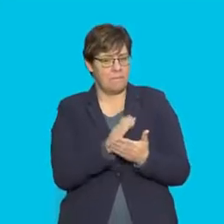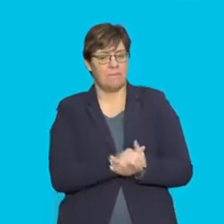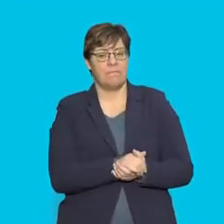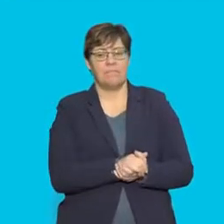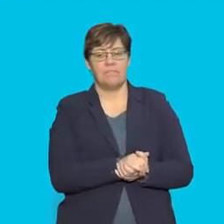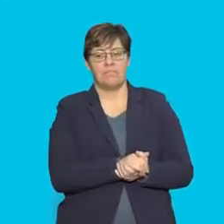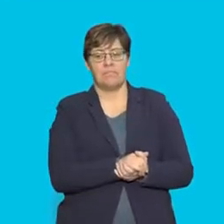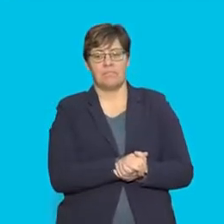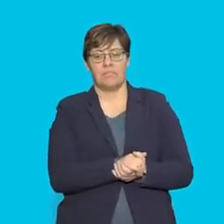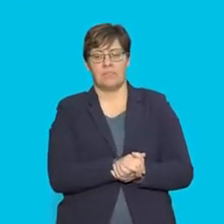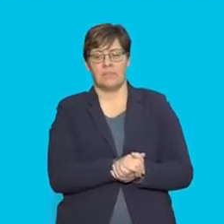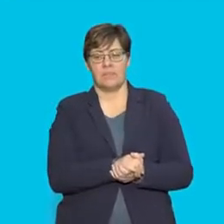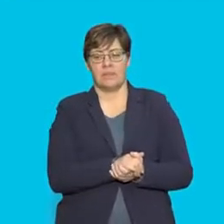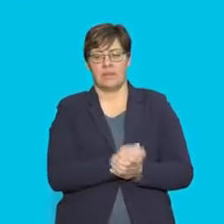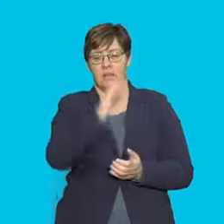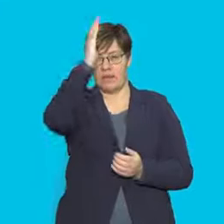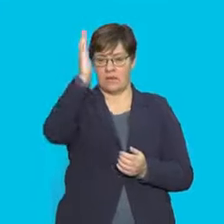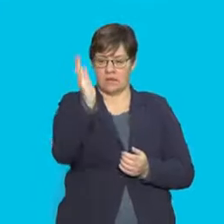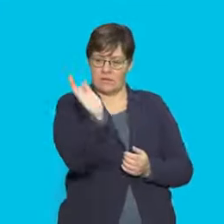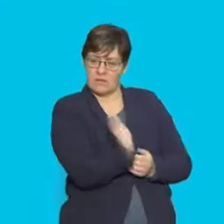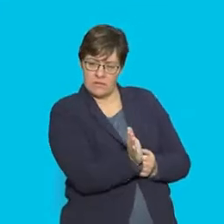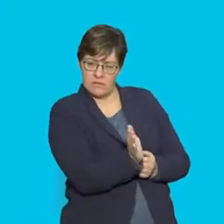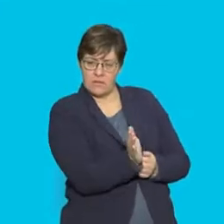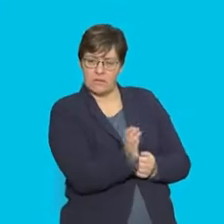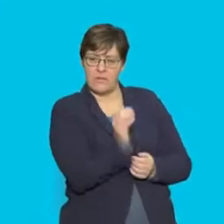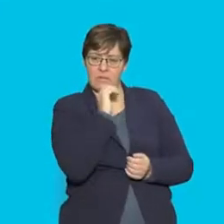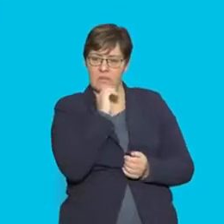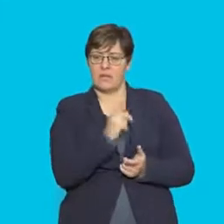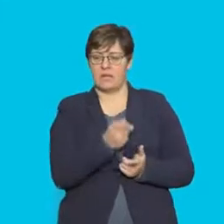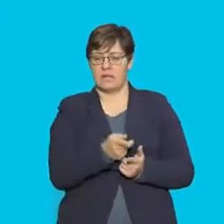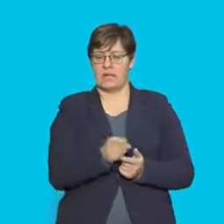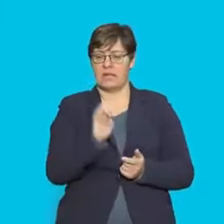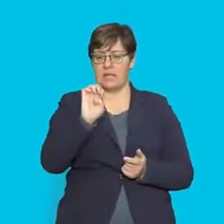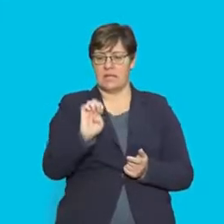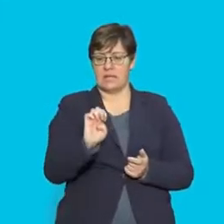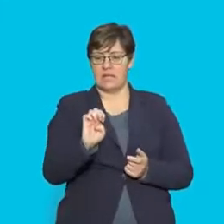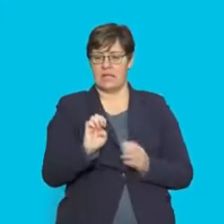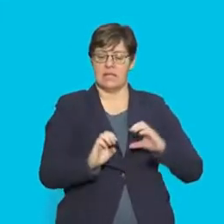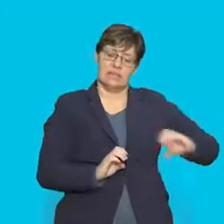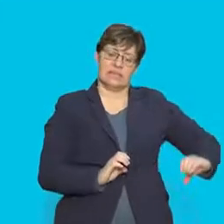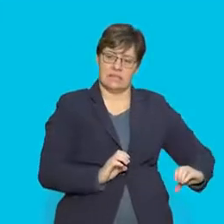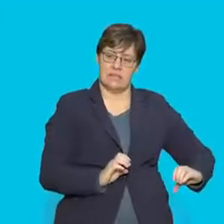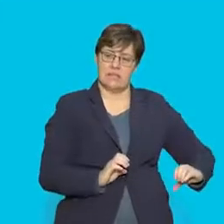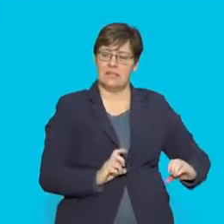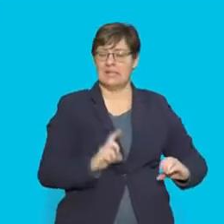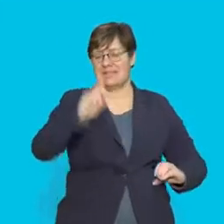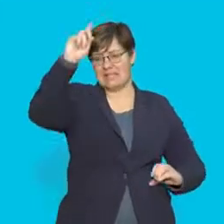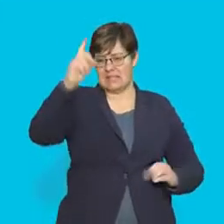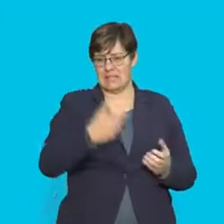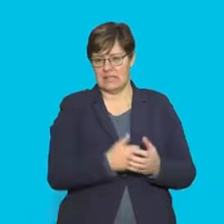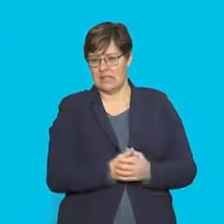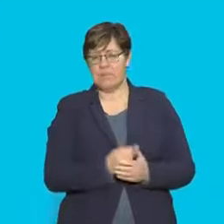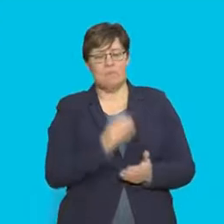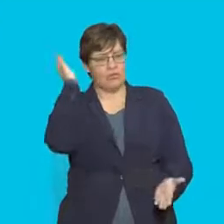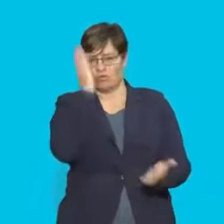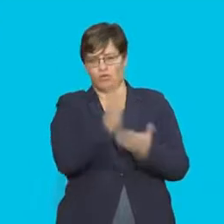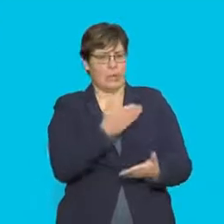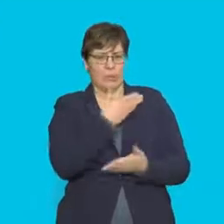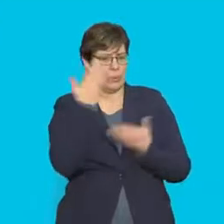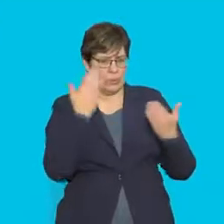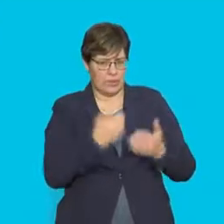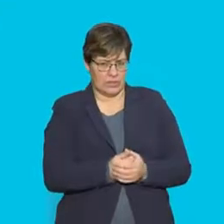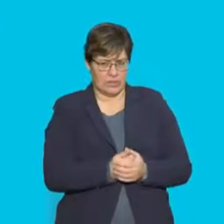it's like that and it goes like that, where E is here and then my C is there and my D is there. This is not a straight